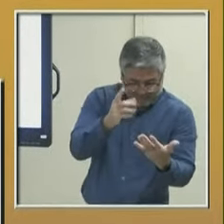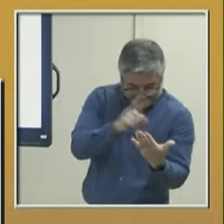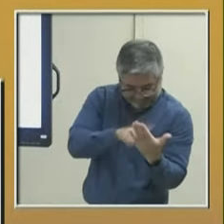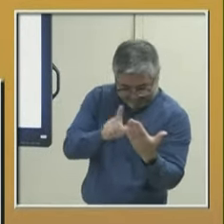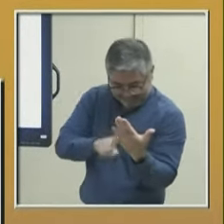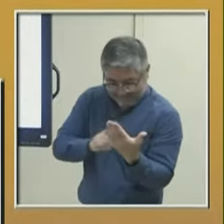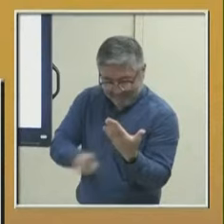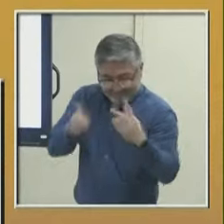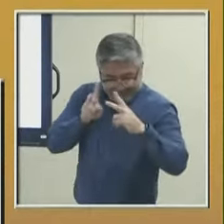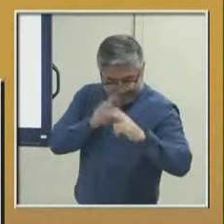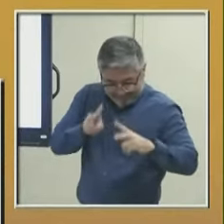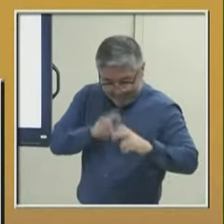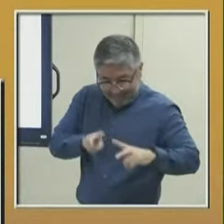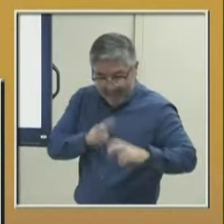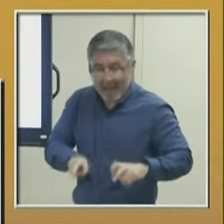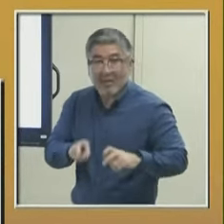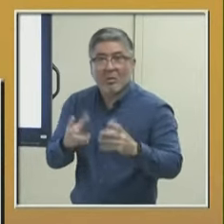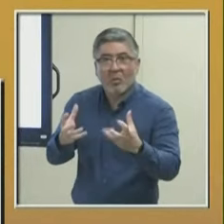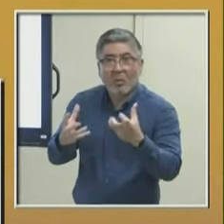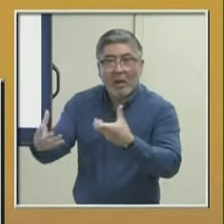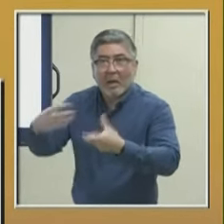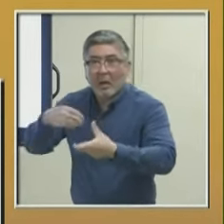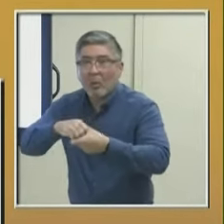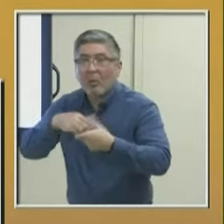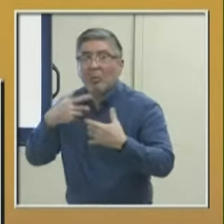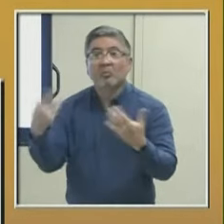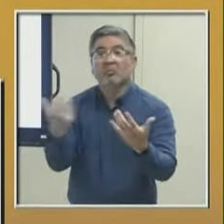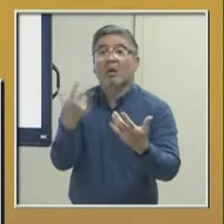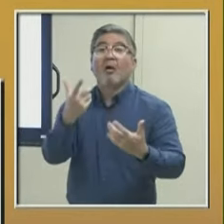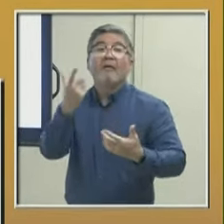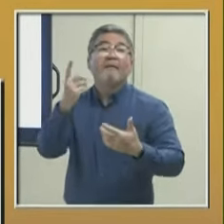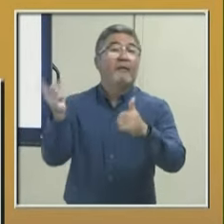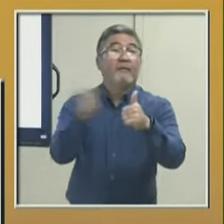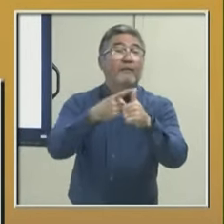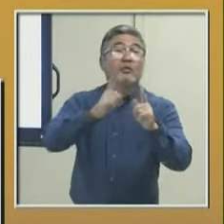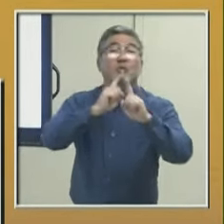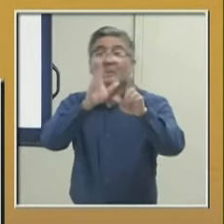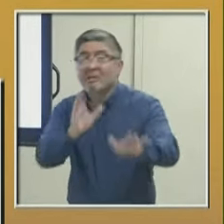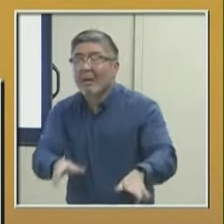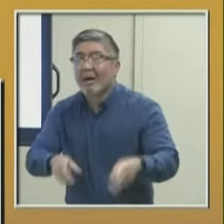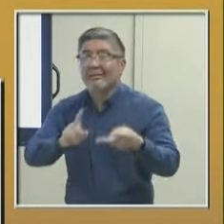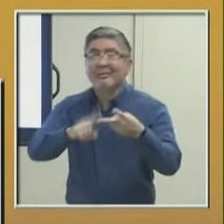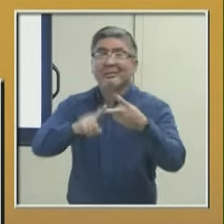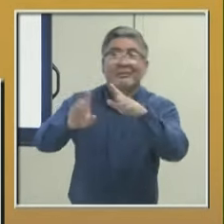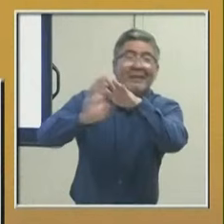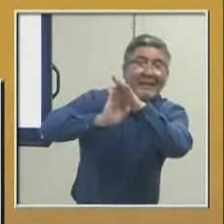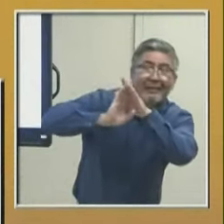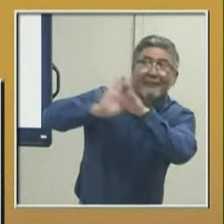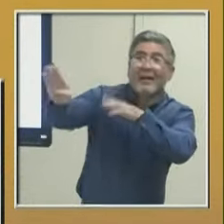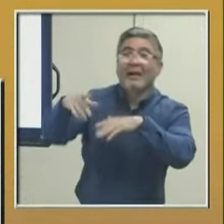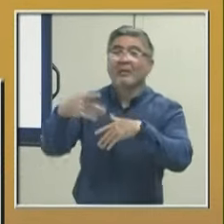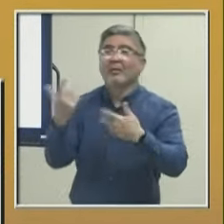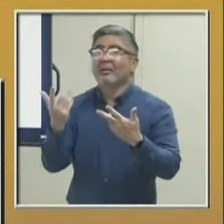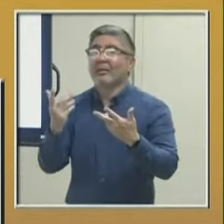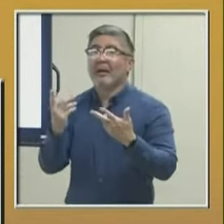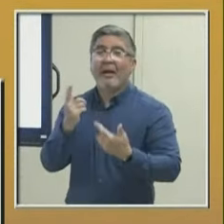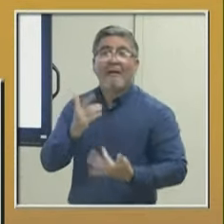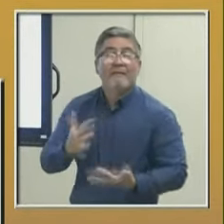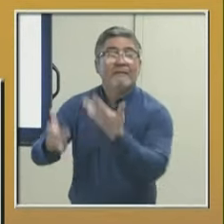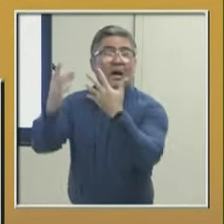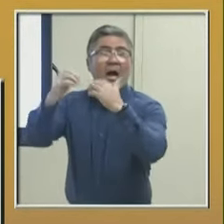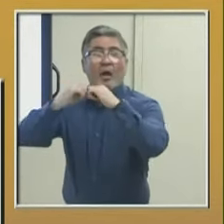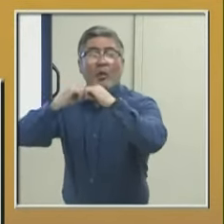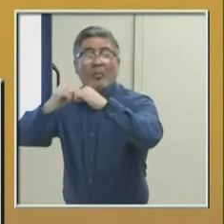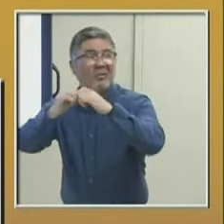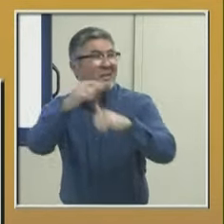this tragedy to include the actions of responding organizations, the evacuation, how the fire protection